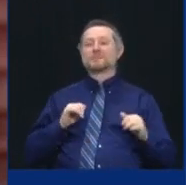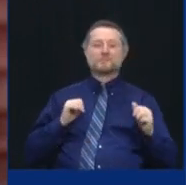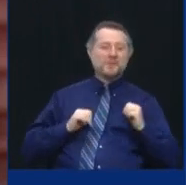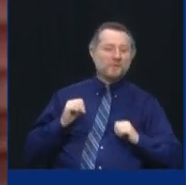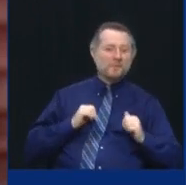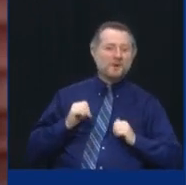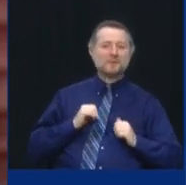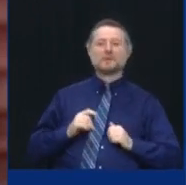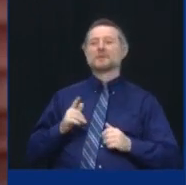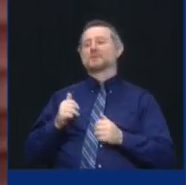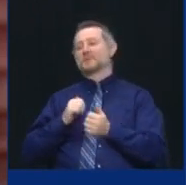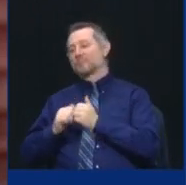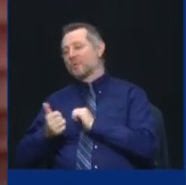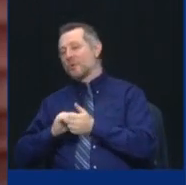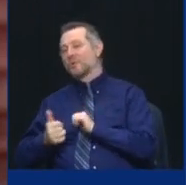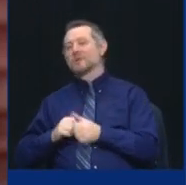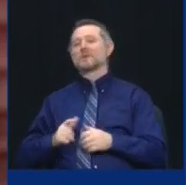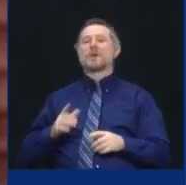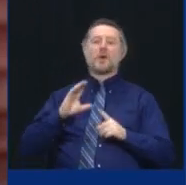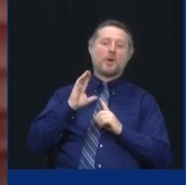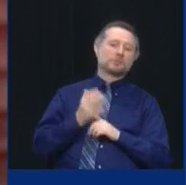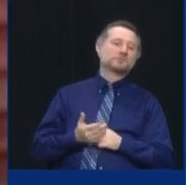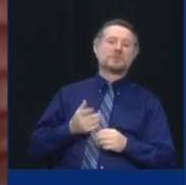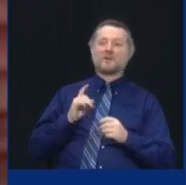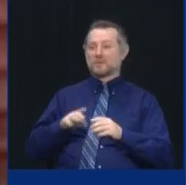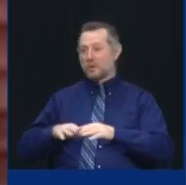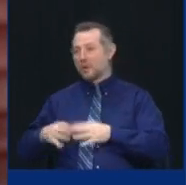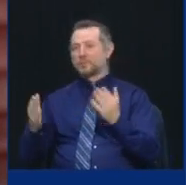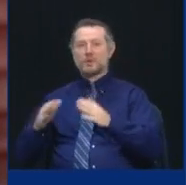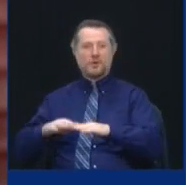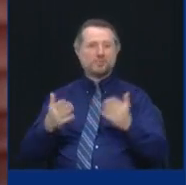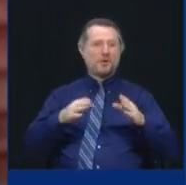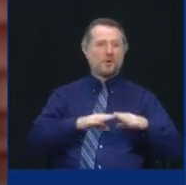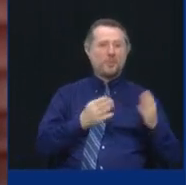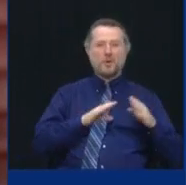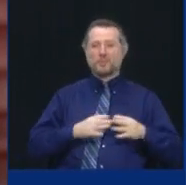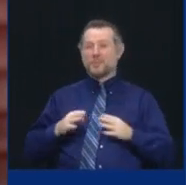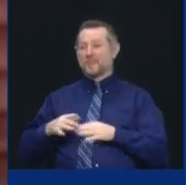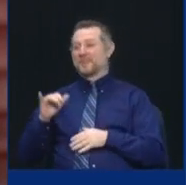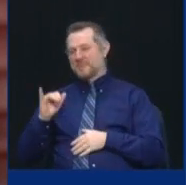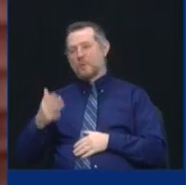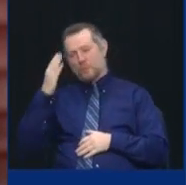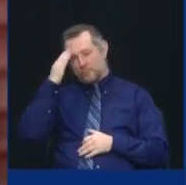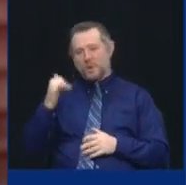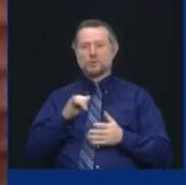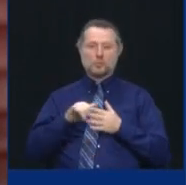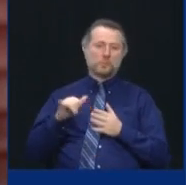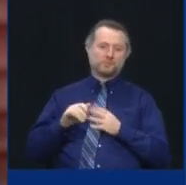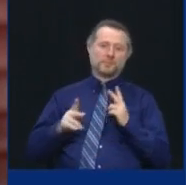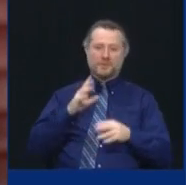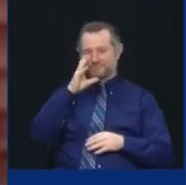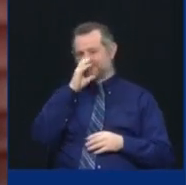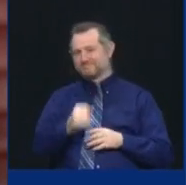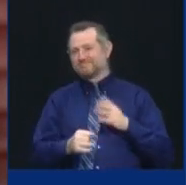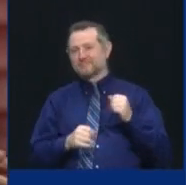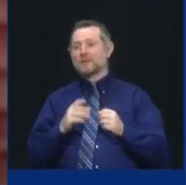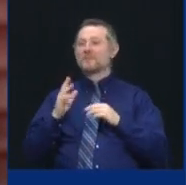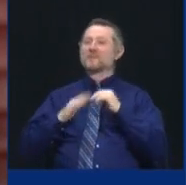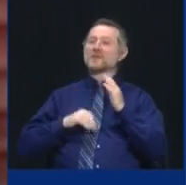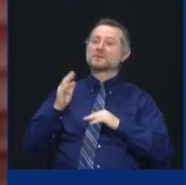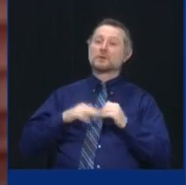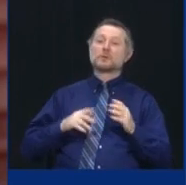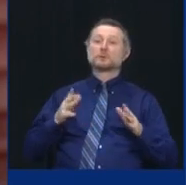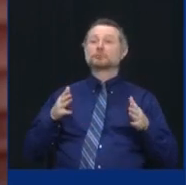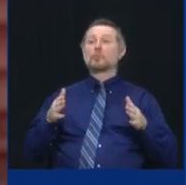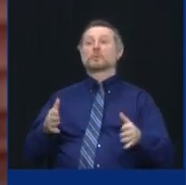big cultural icons and sports. That's what makes New York, New York. It's not the buildings, it's not the